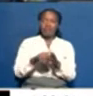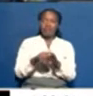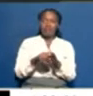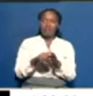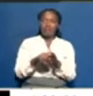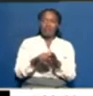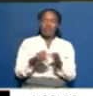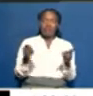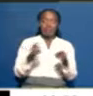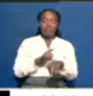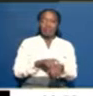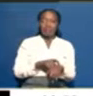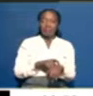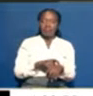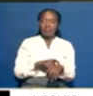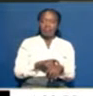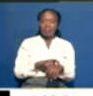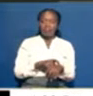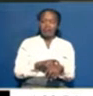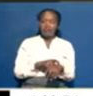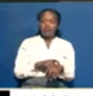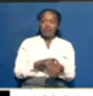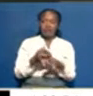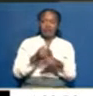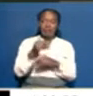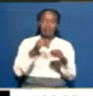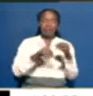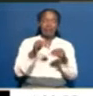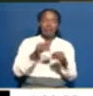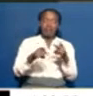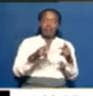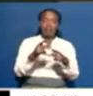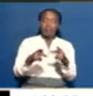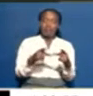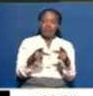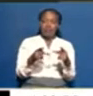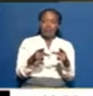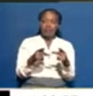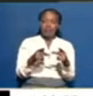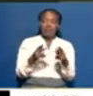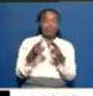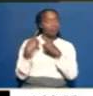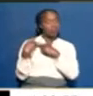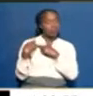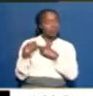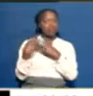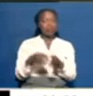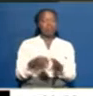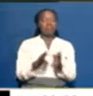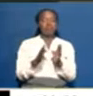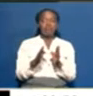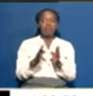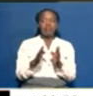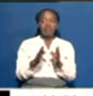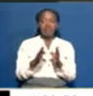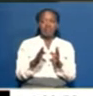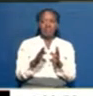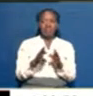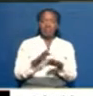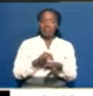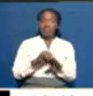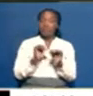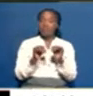within a very short time length. And post-election processes and outcomes in a responsible manner. We call on the media